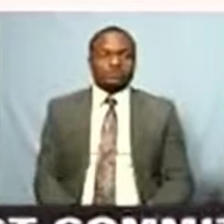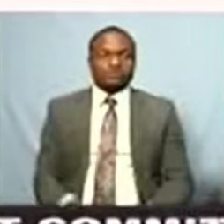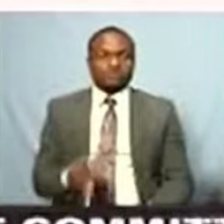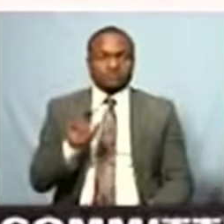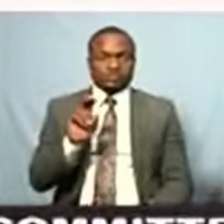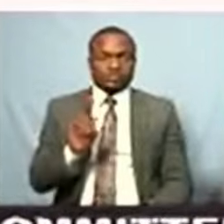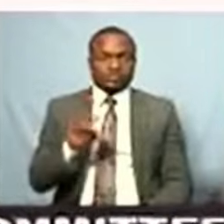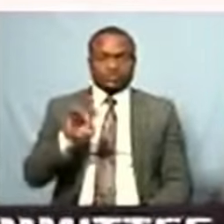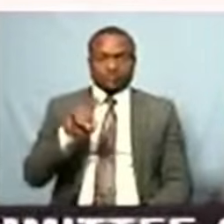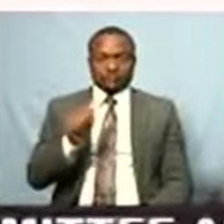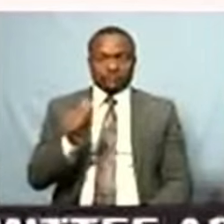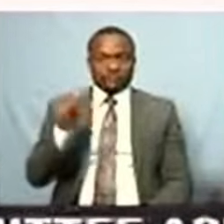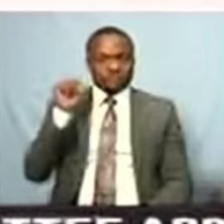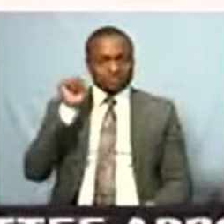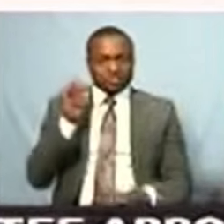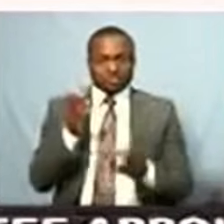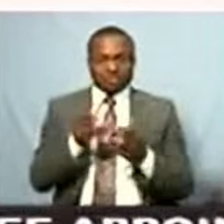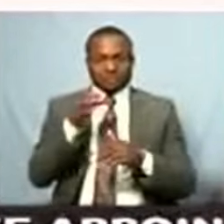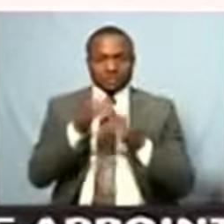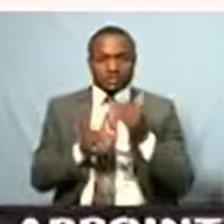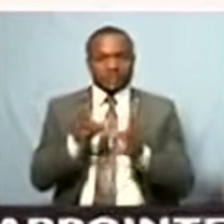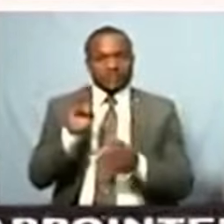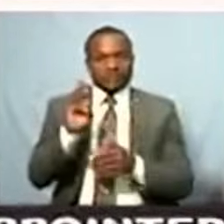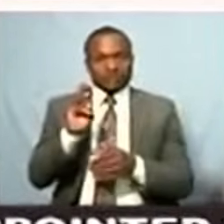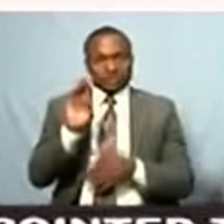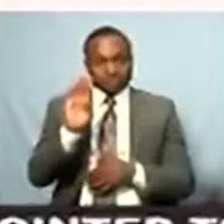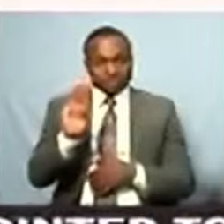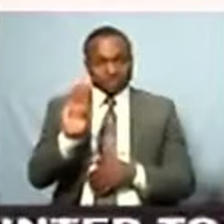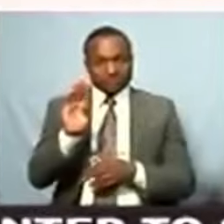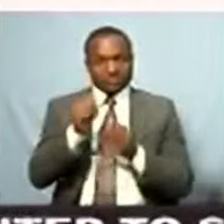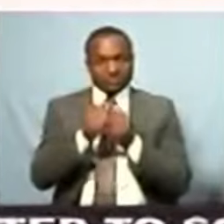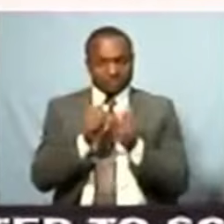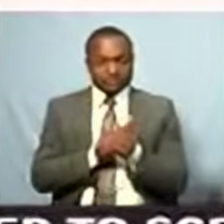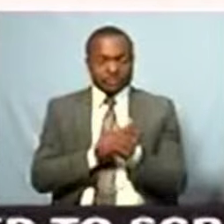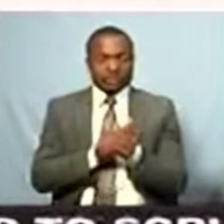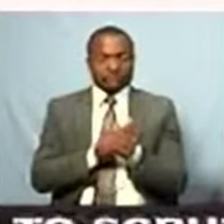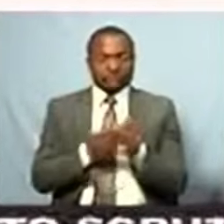NIPA also has no objection to clause 16B relating to the